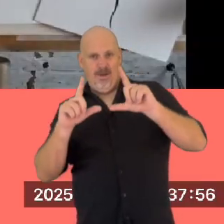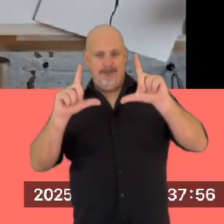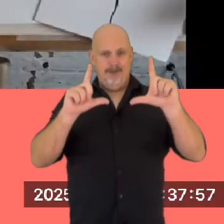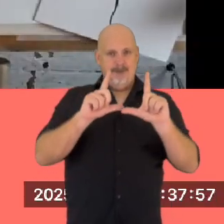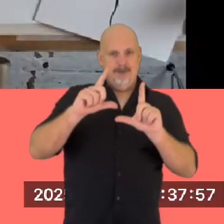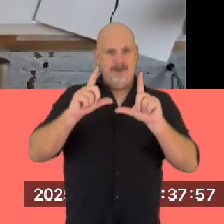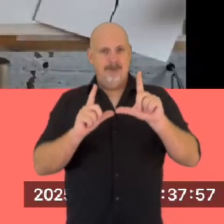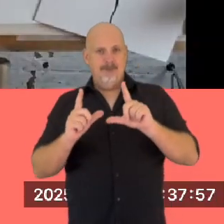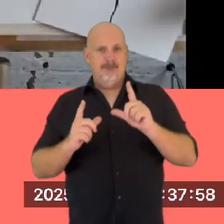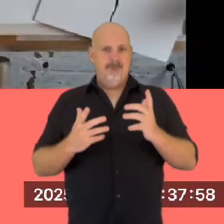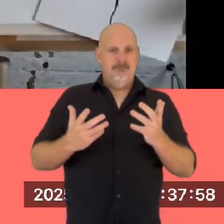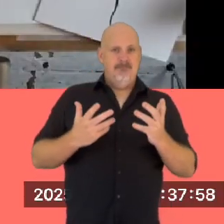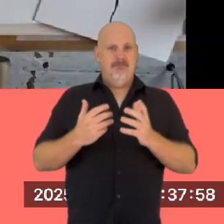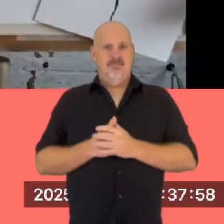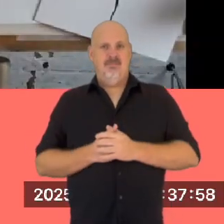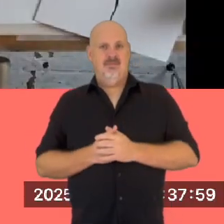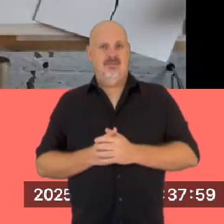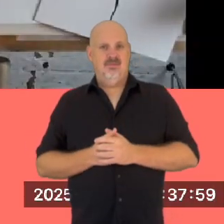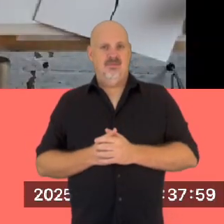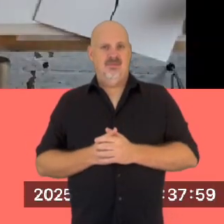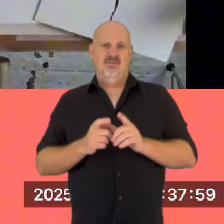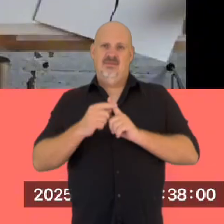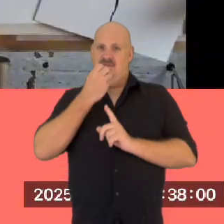think about the frameworks, and